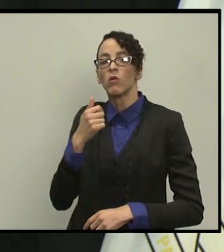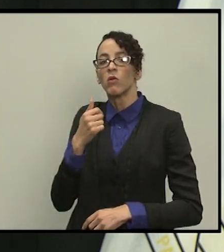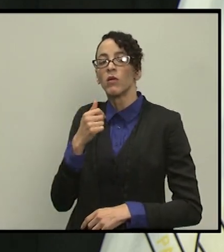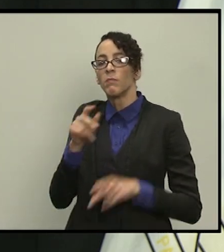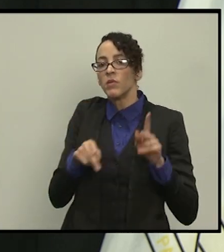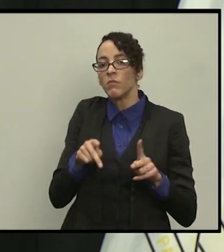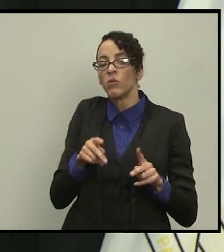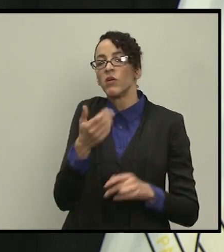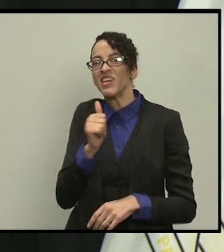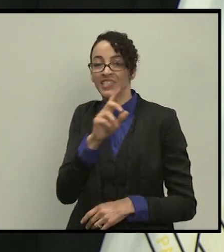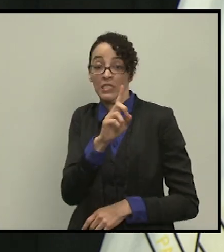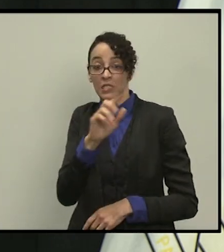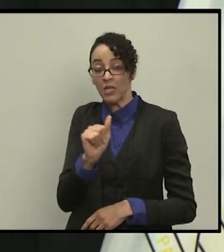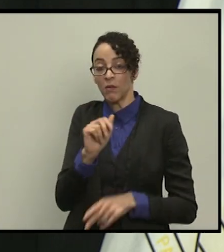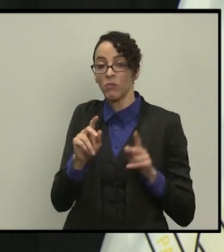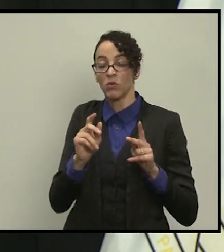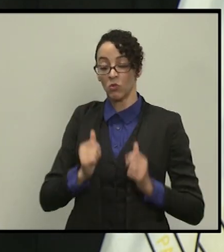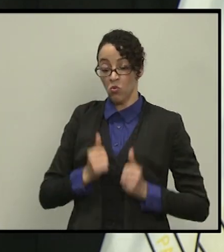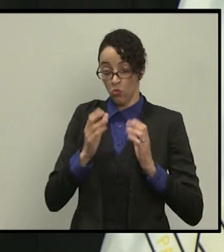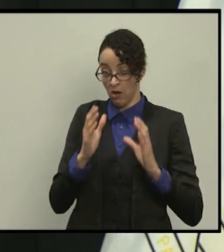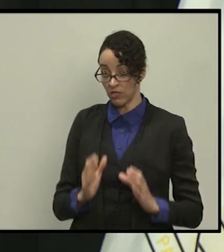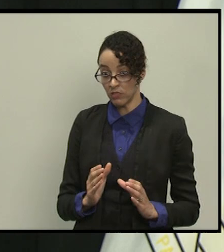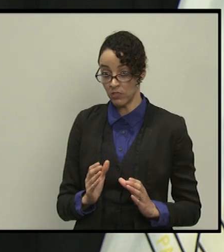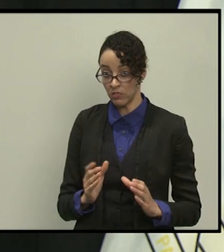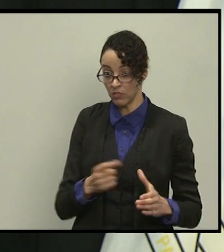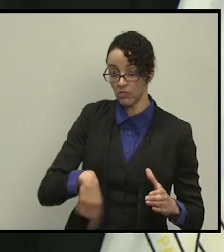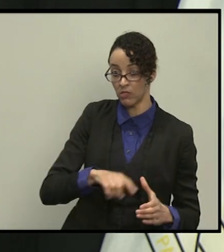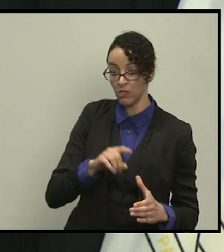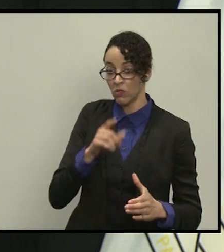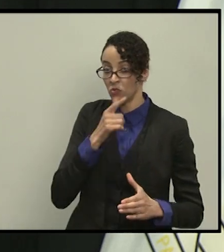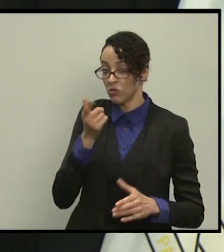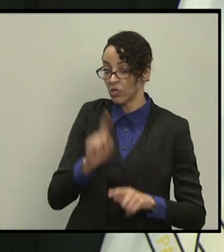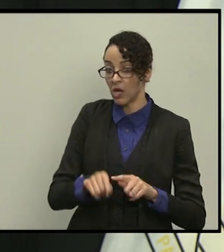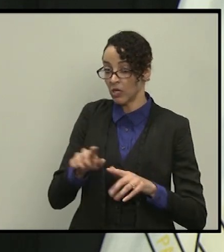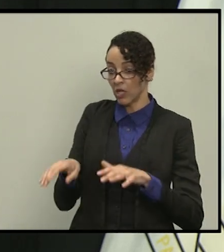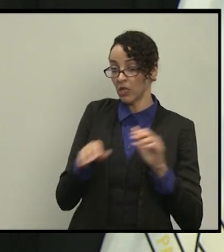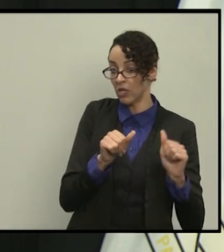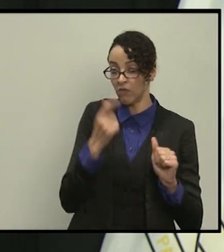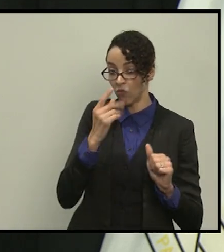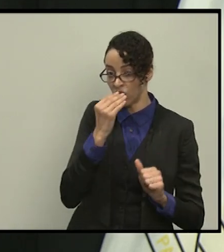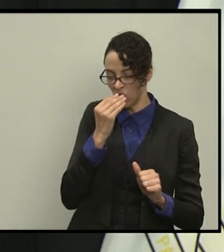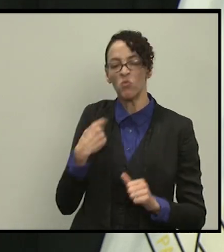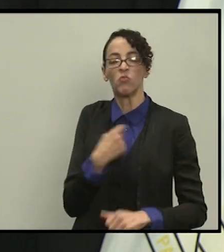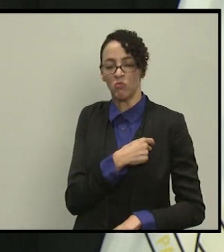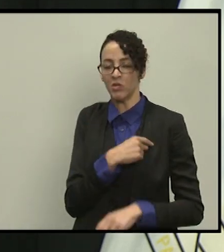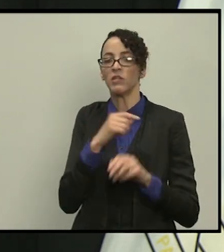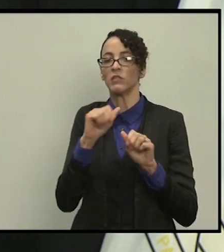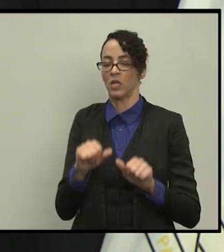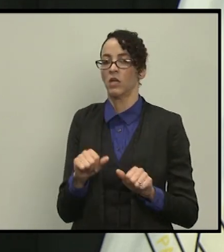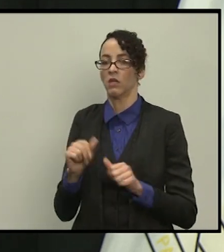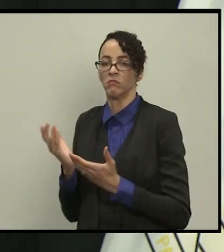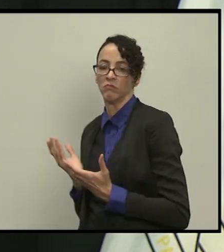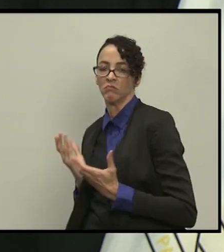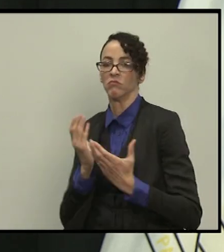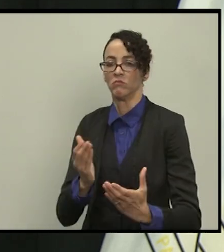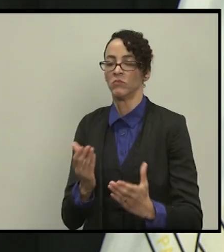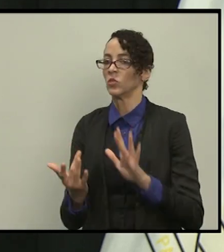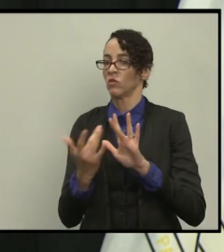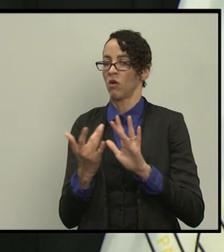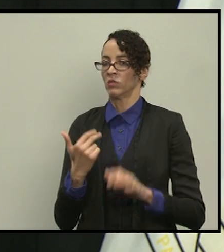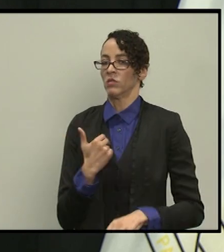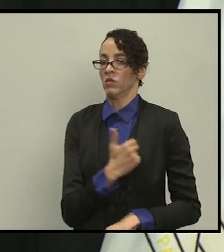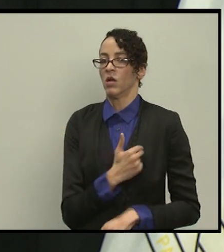our disabled residents who may not be able to get out and get food. I also want to appreciate the food bank. They've set